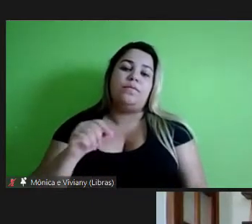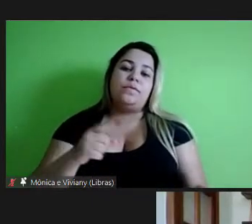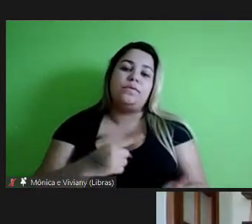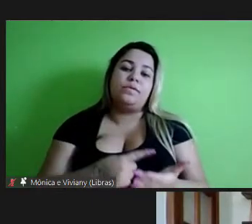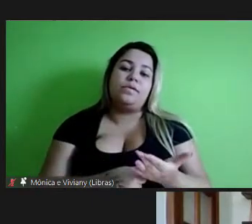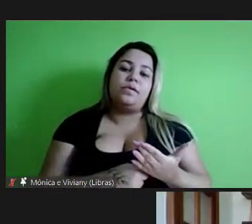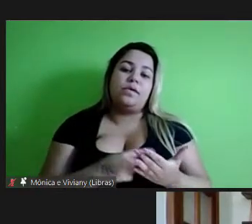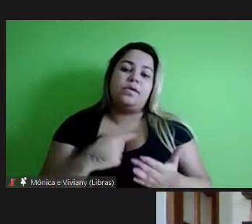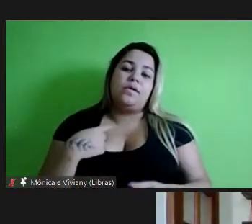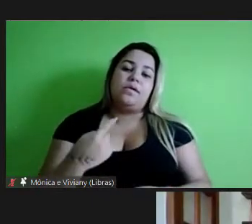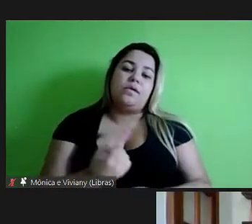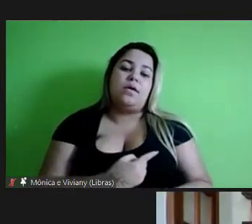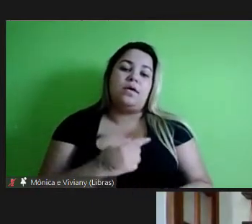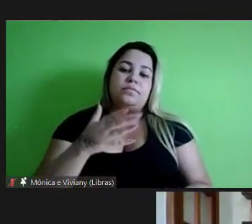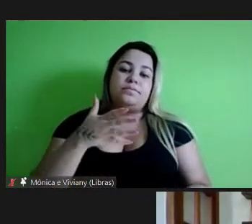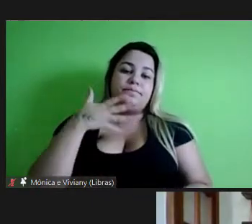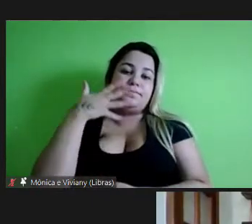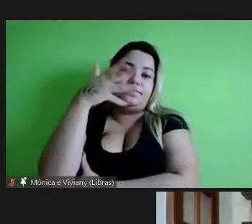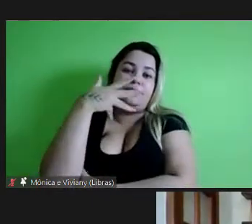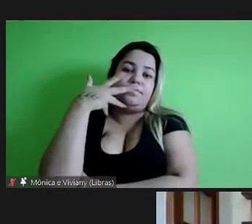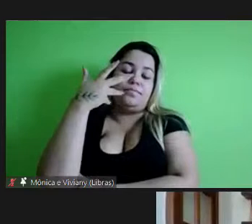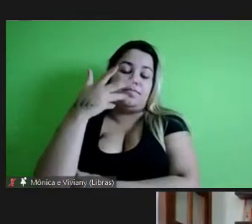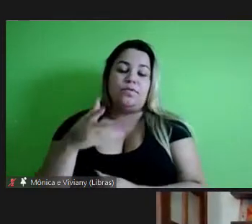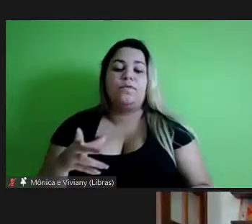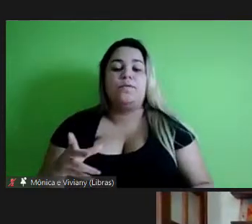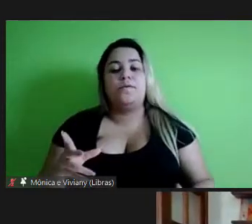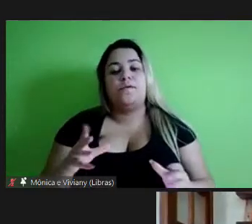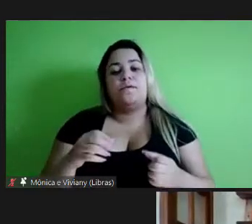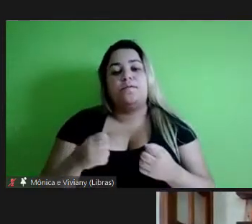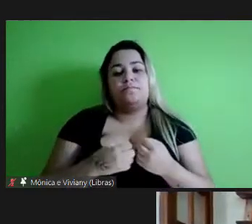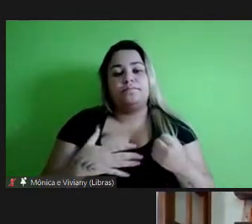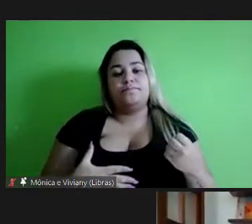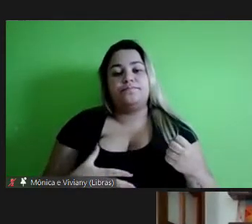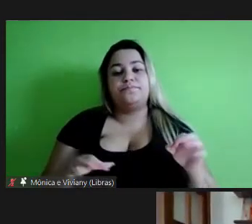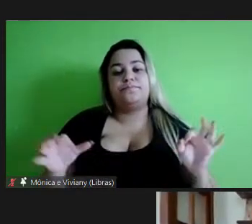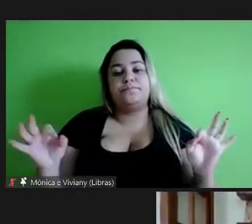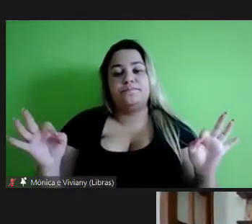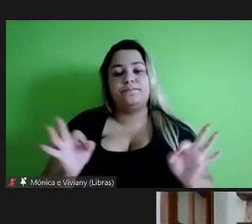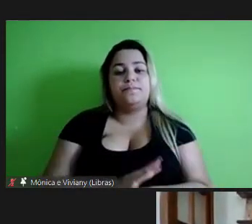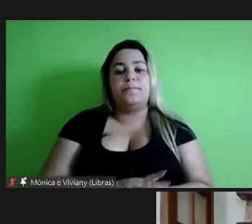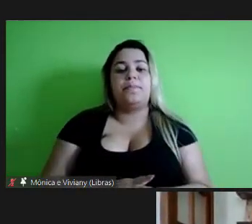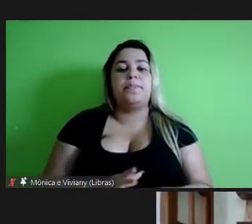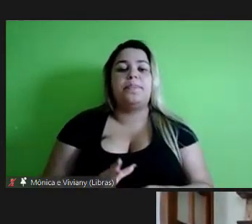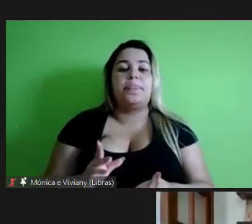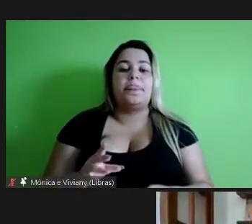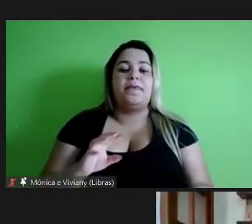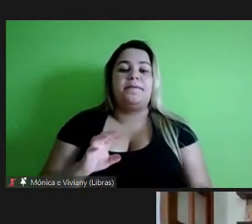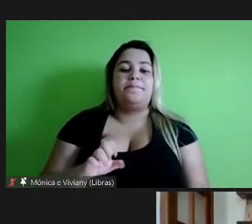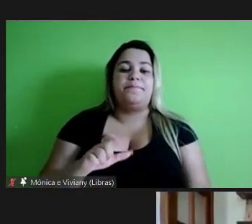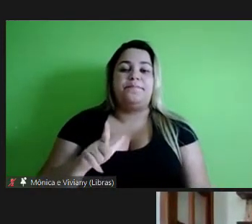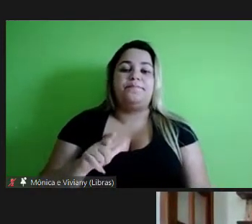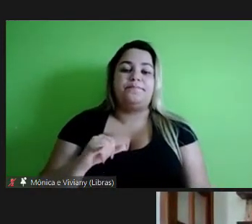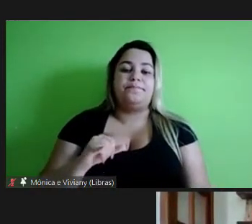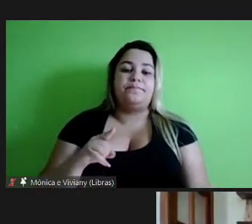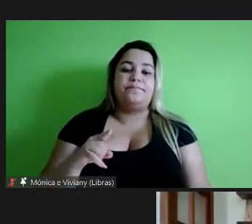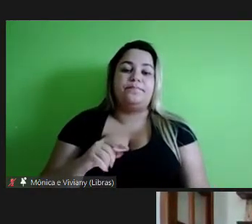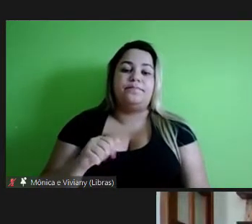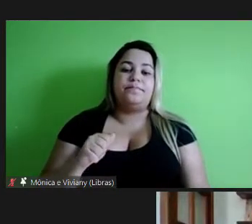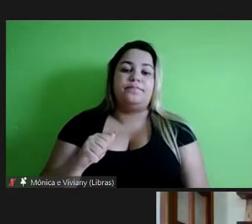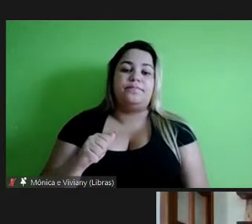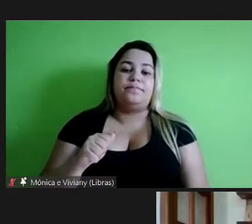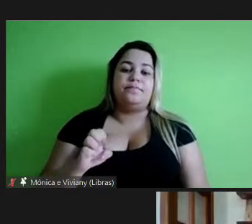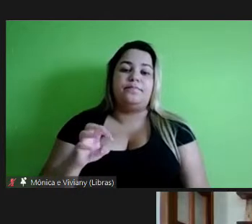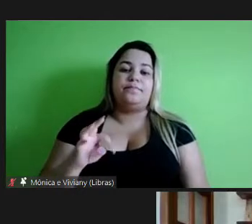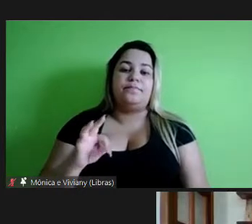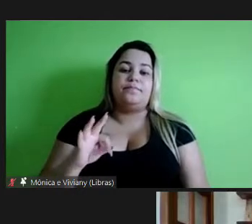To finish this table, now I'm going to invite our lecturers to finish in with a comment. Now we can begin by Miss